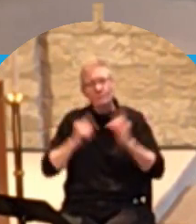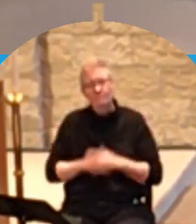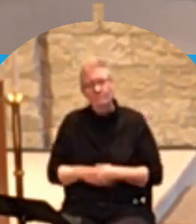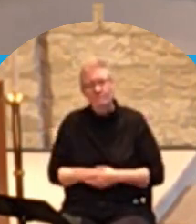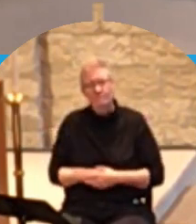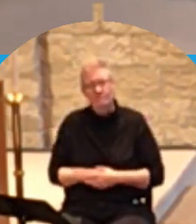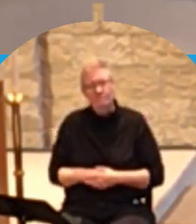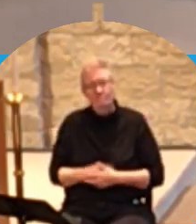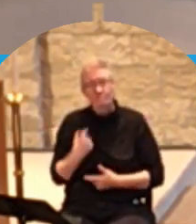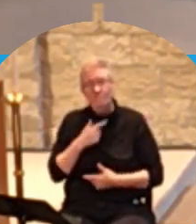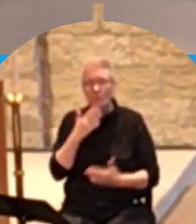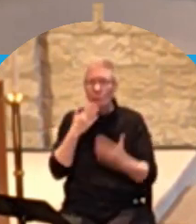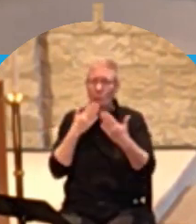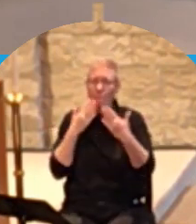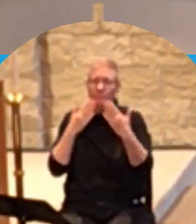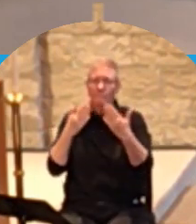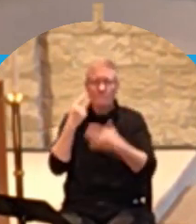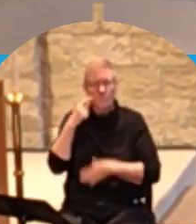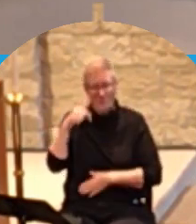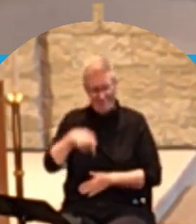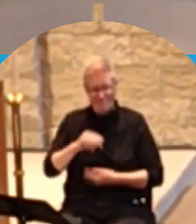We're grateful for this community,